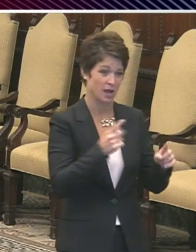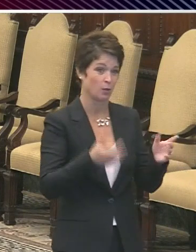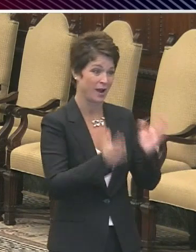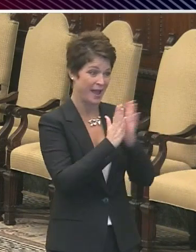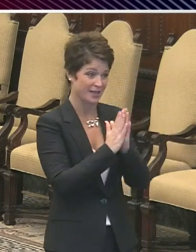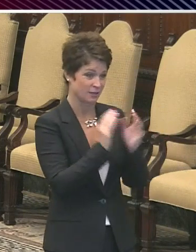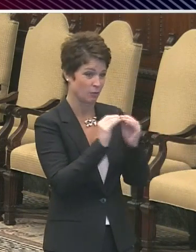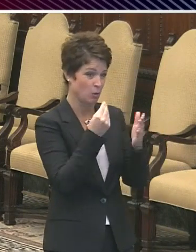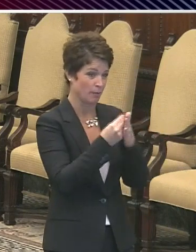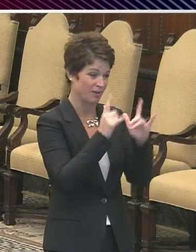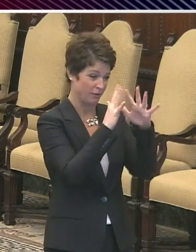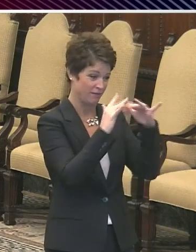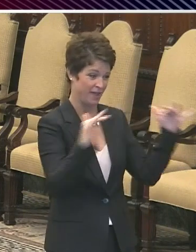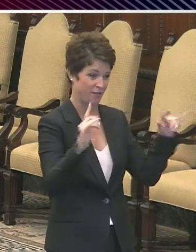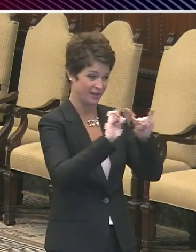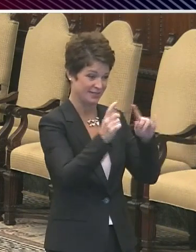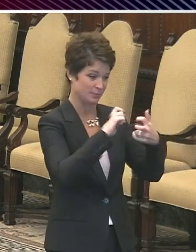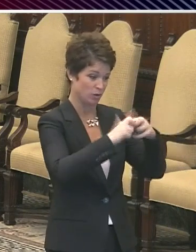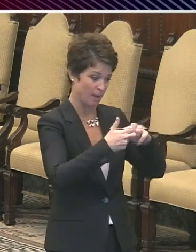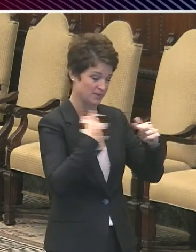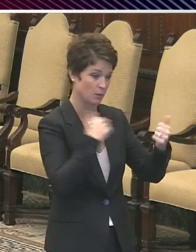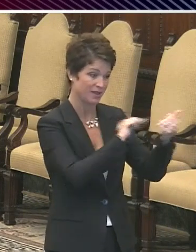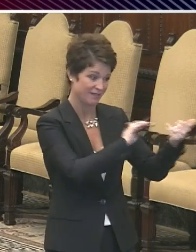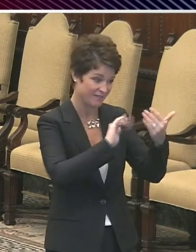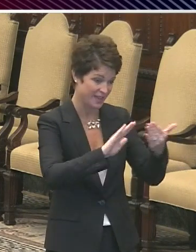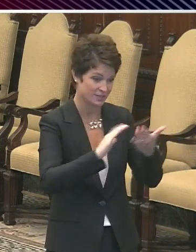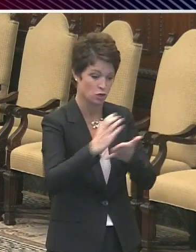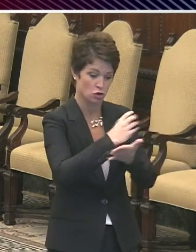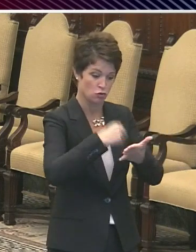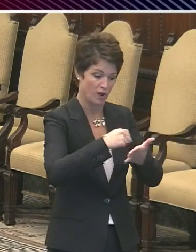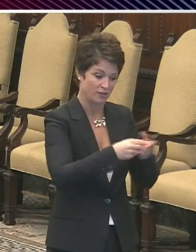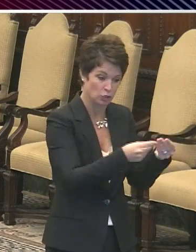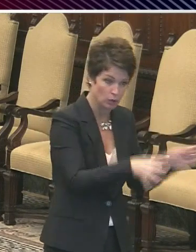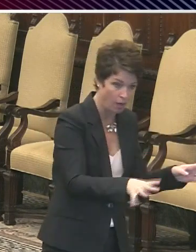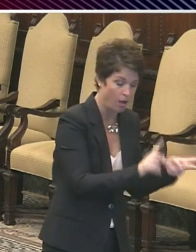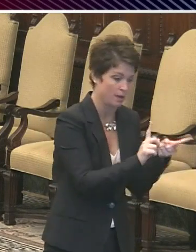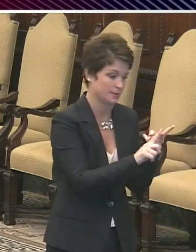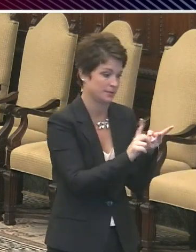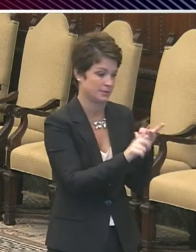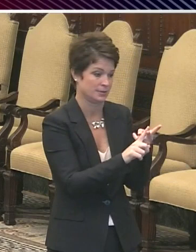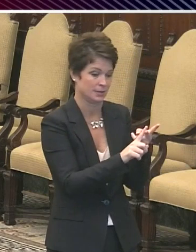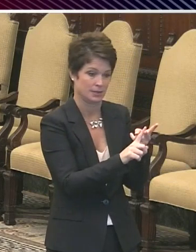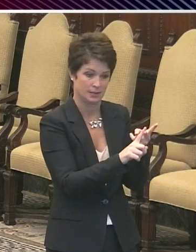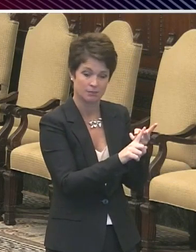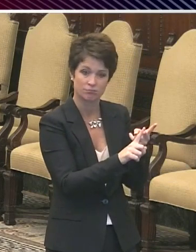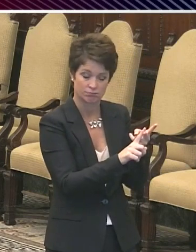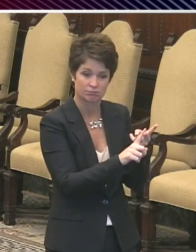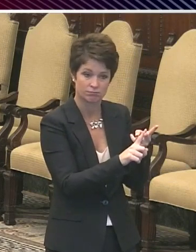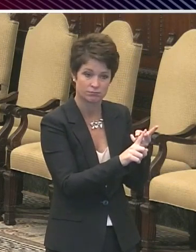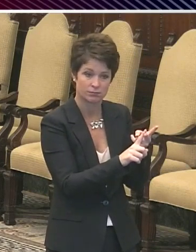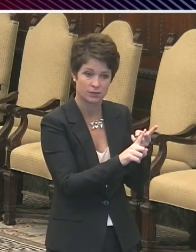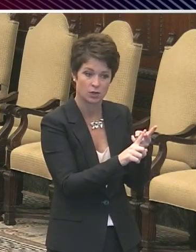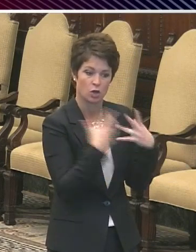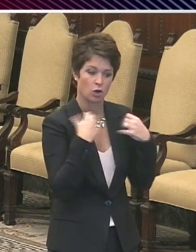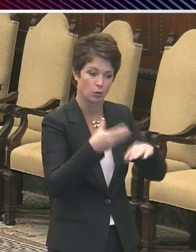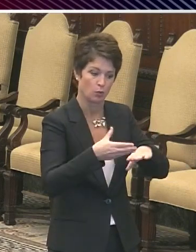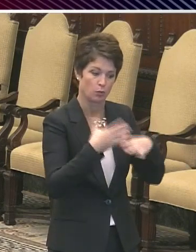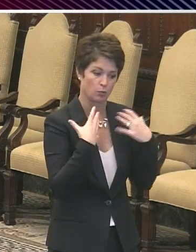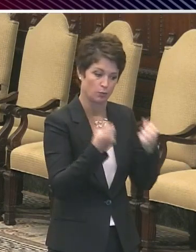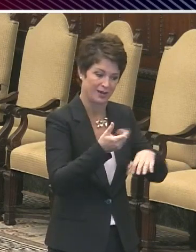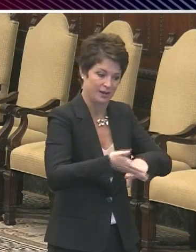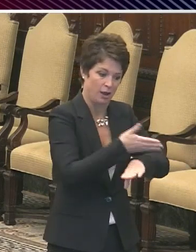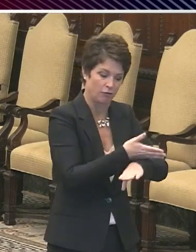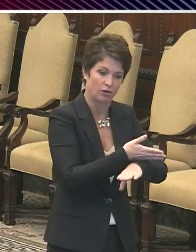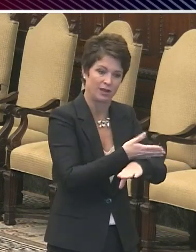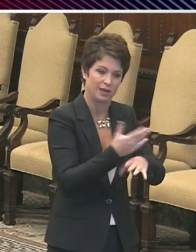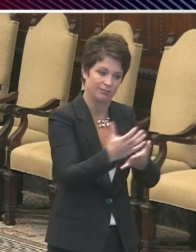lots of various issues that we're facing: revenue loss, and recovery of some of the money we're spending